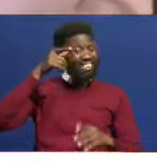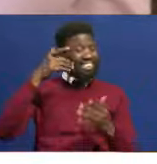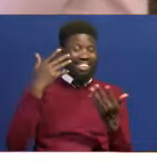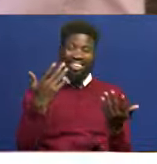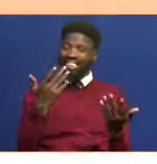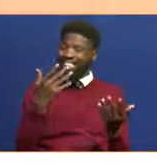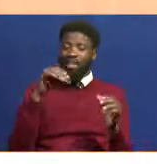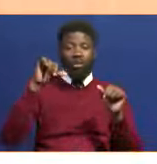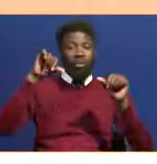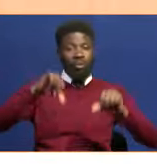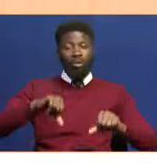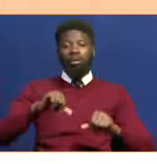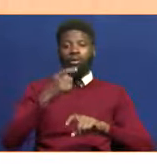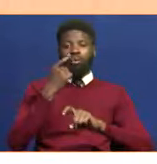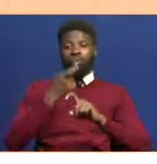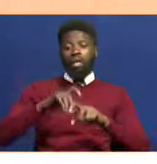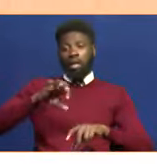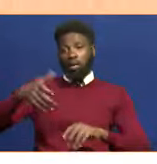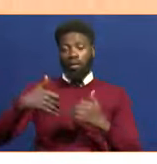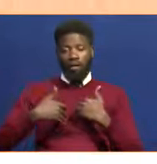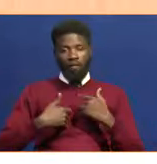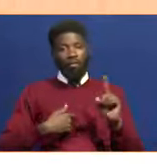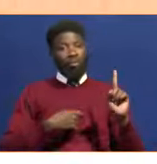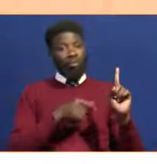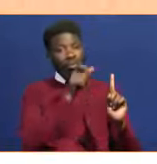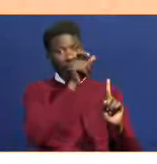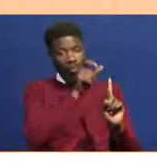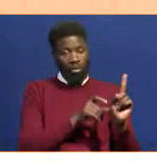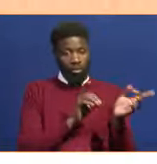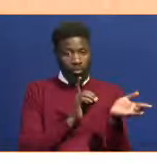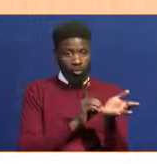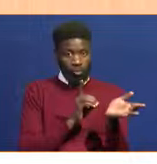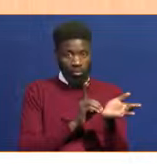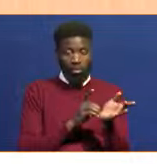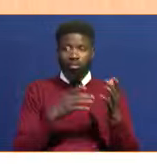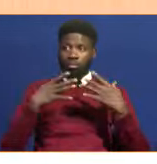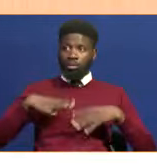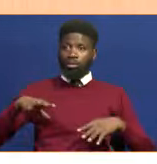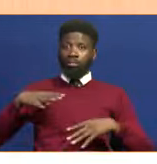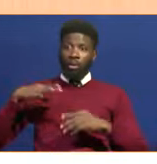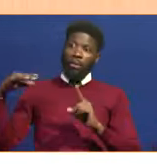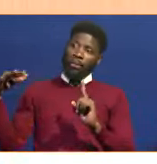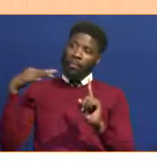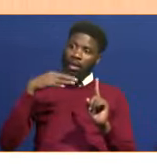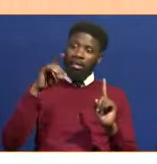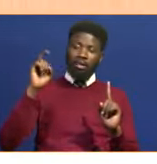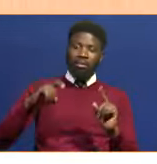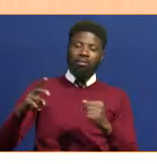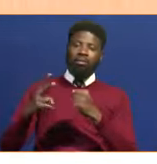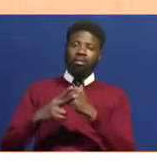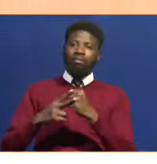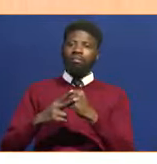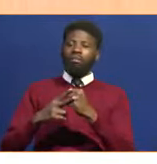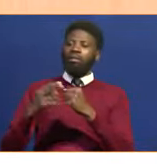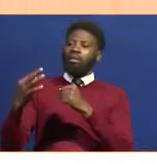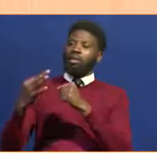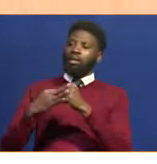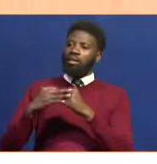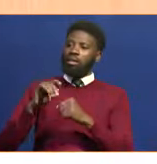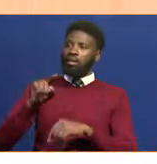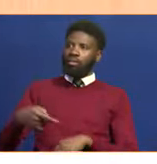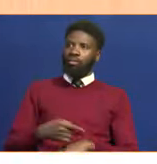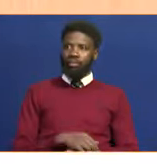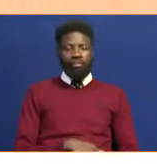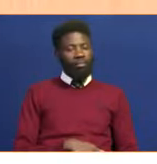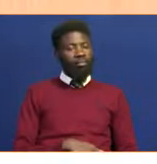ratio worsens to an alarming of 1 to 78,000. Okay, remotely, you can access it